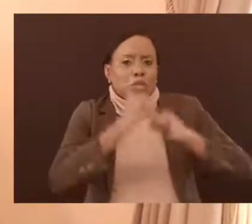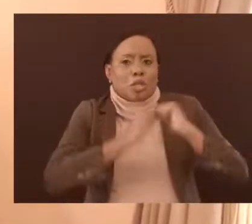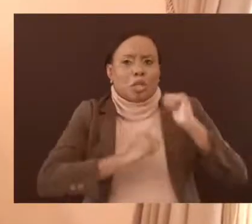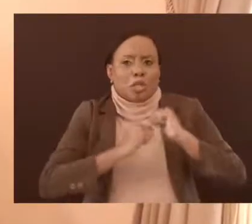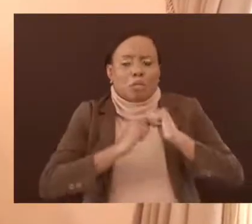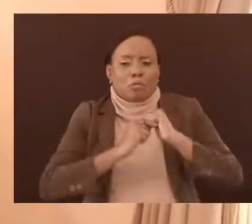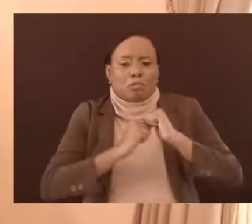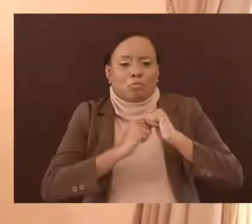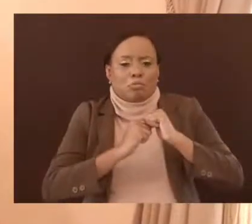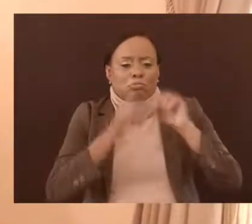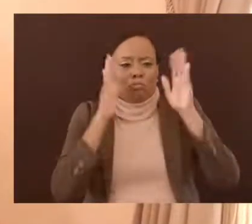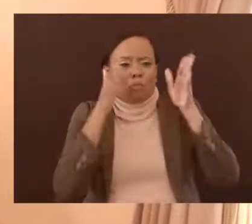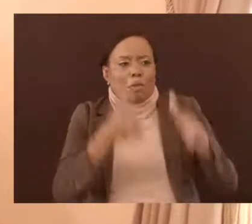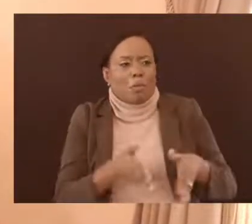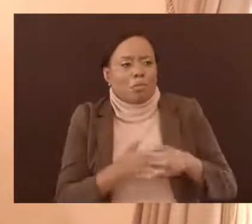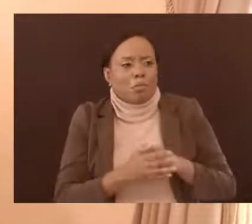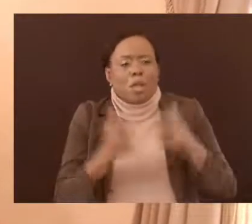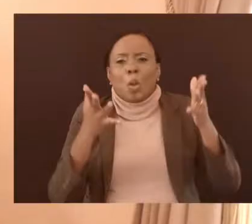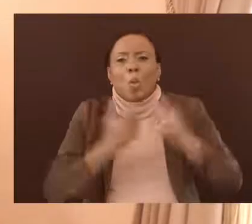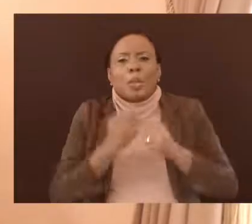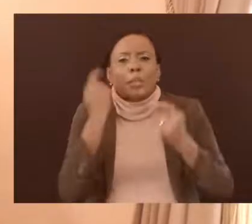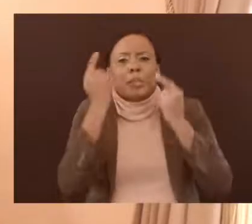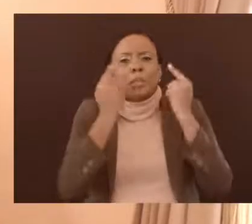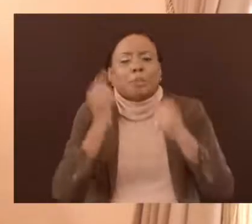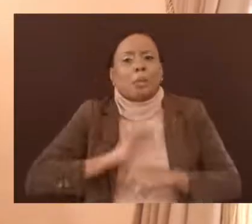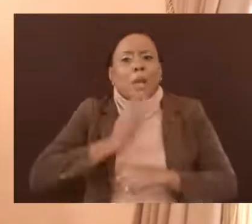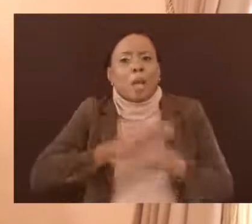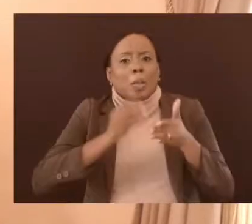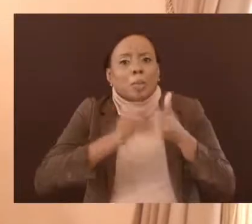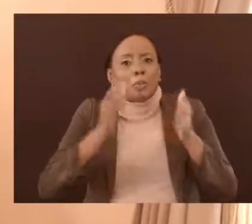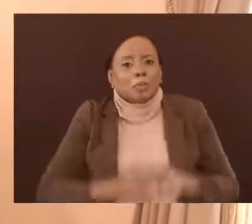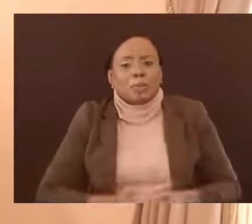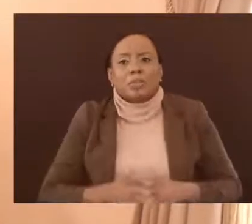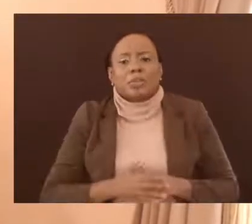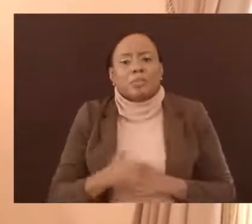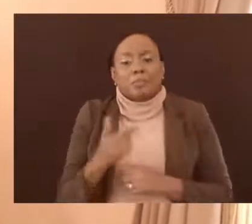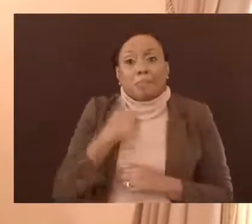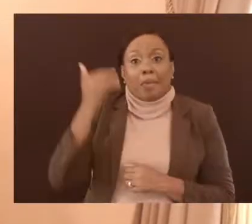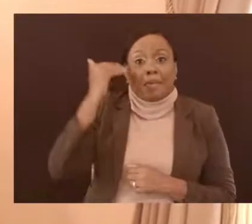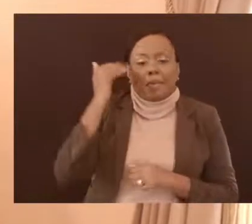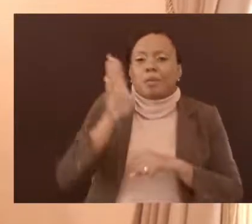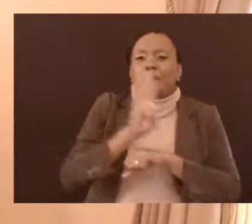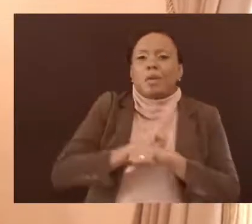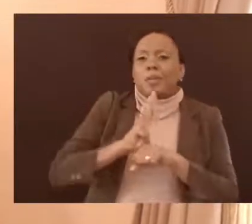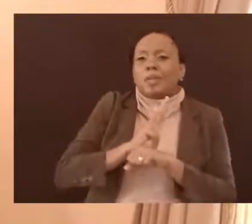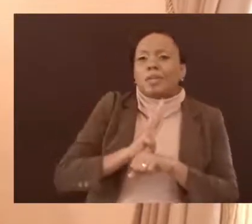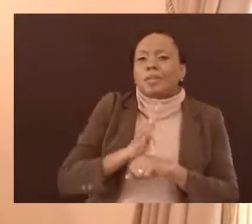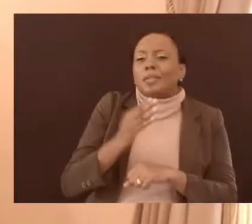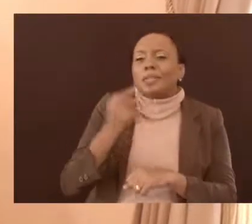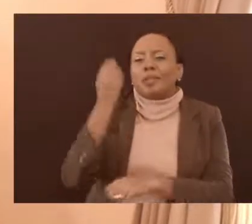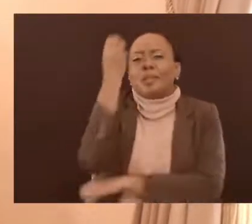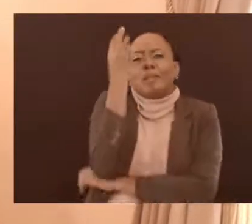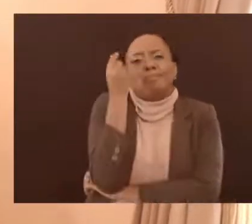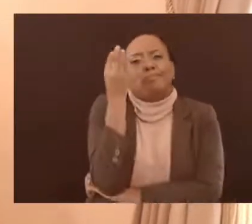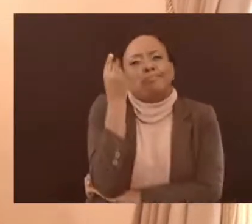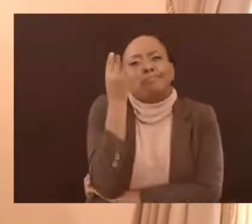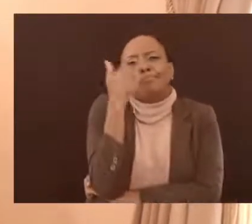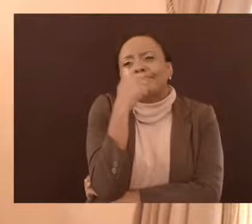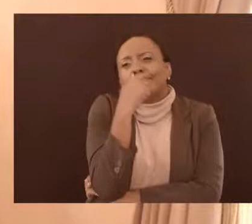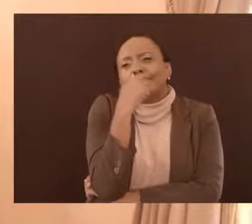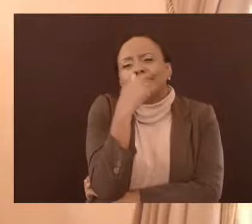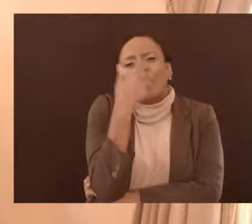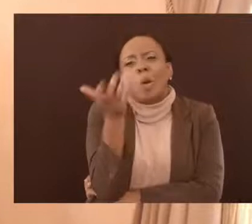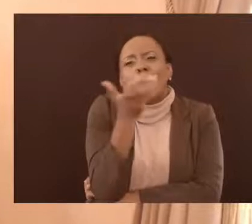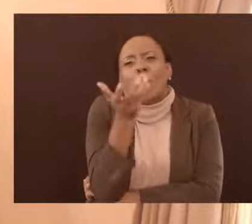the needs of all of our students into consideration. And I know Barbados is wondering what is happening in that